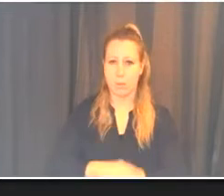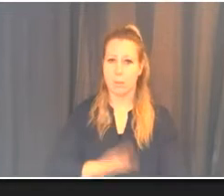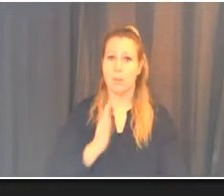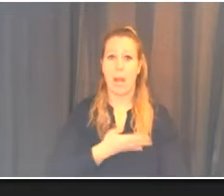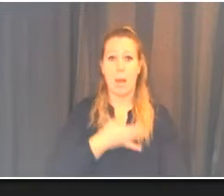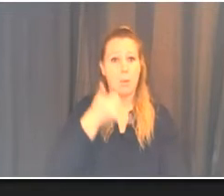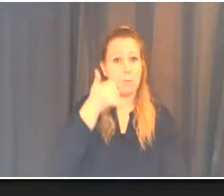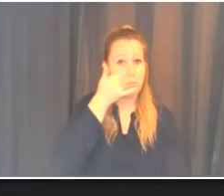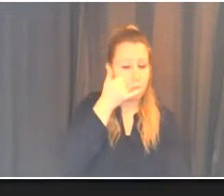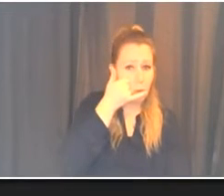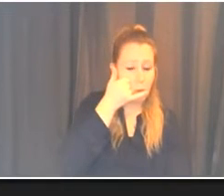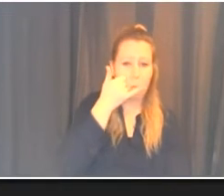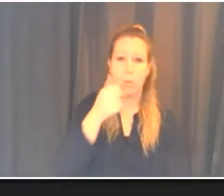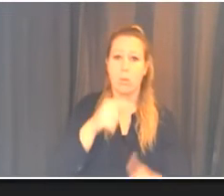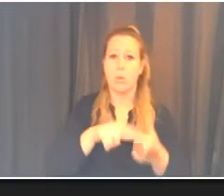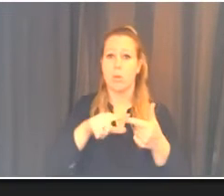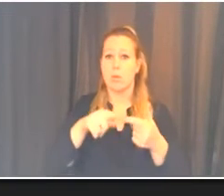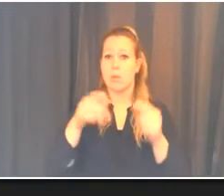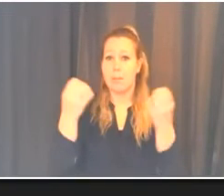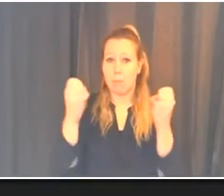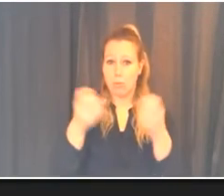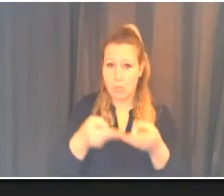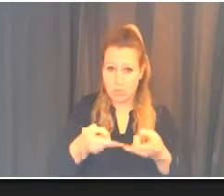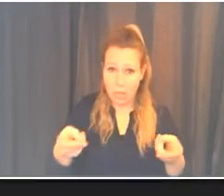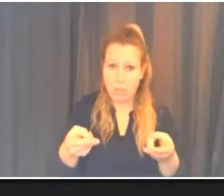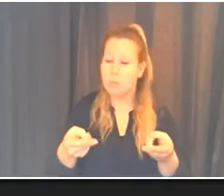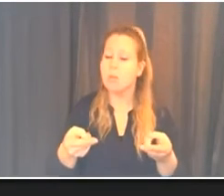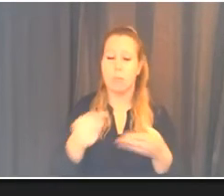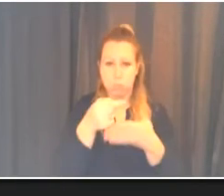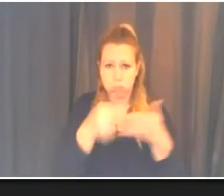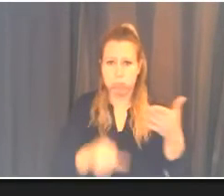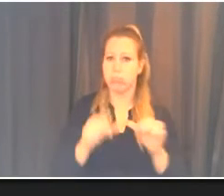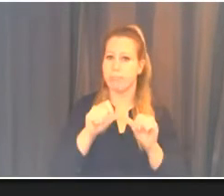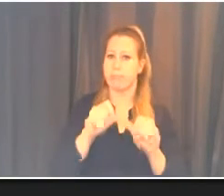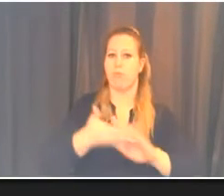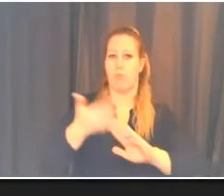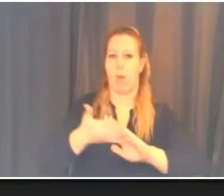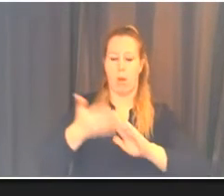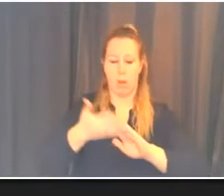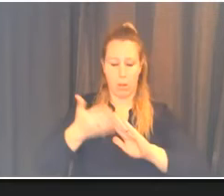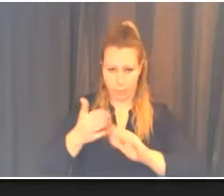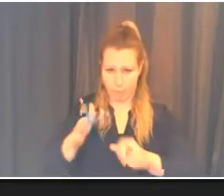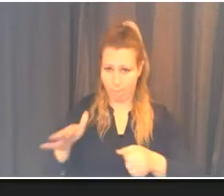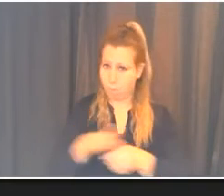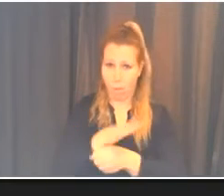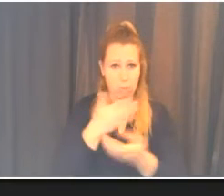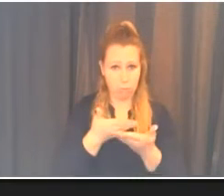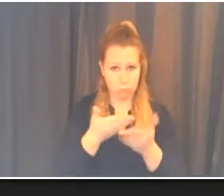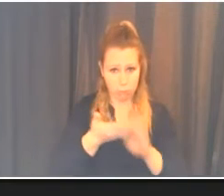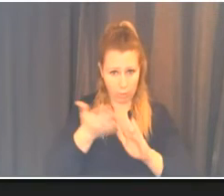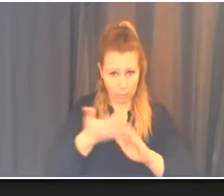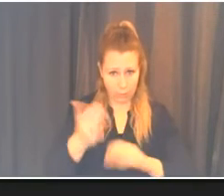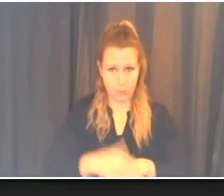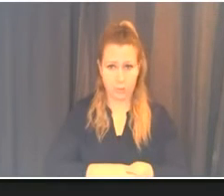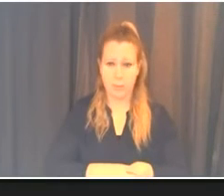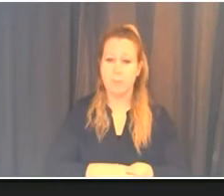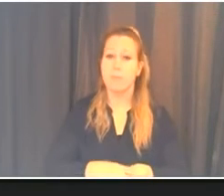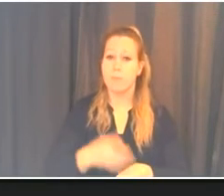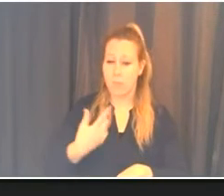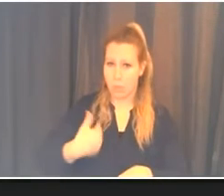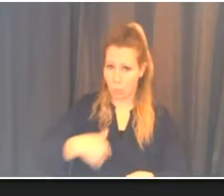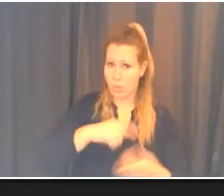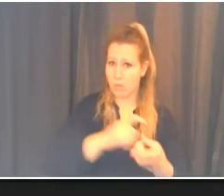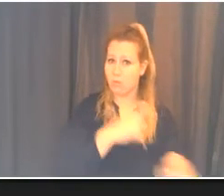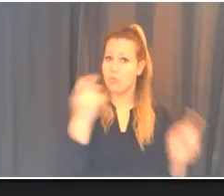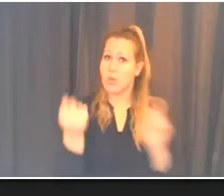network of support possible but these services are in Jeopardy the survivors we may have helped along with all of